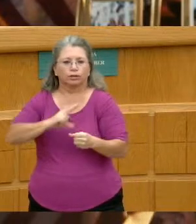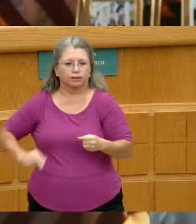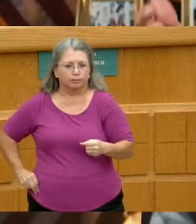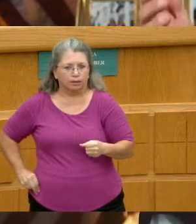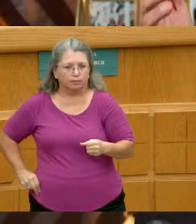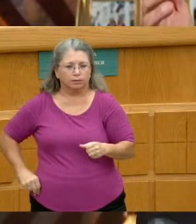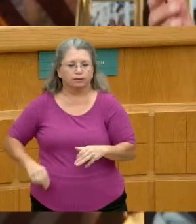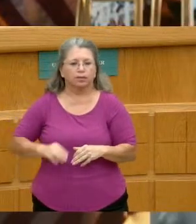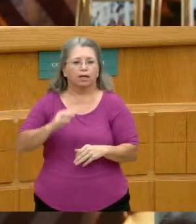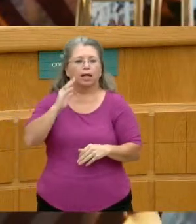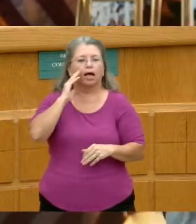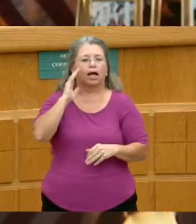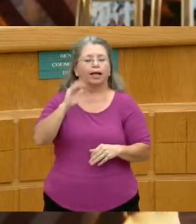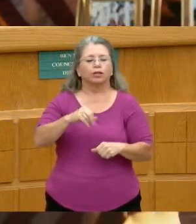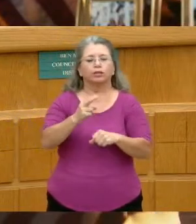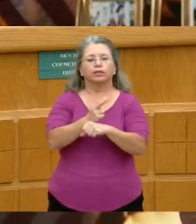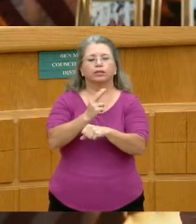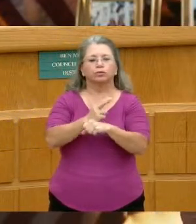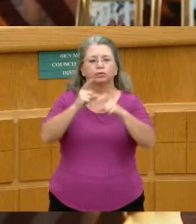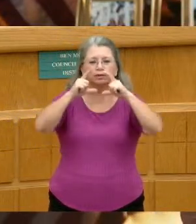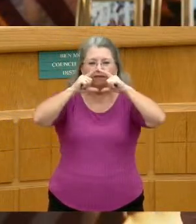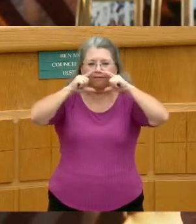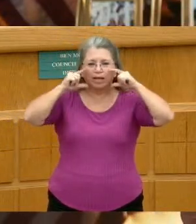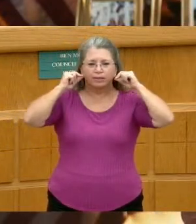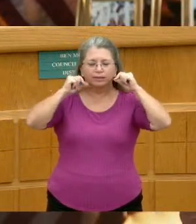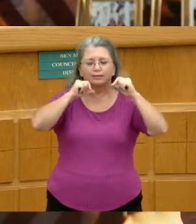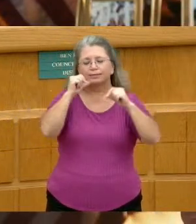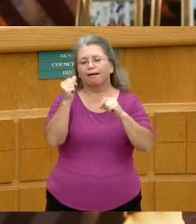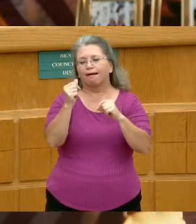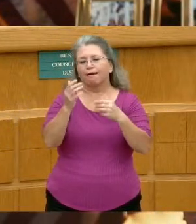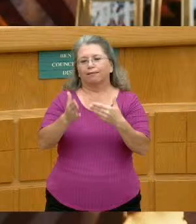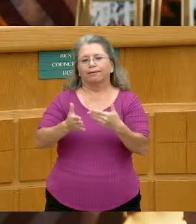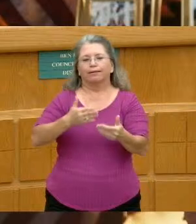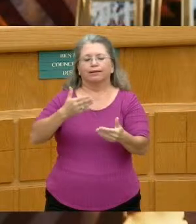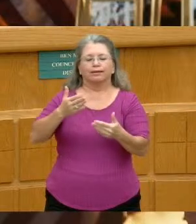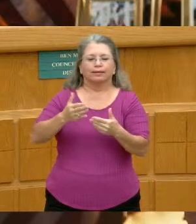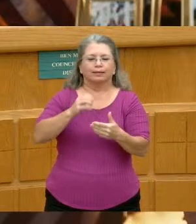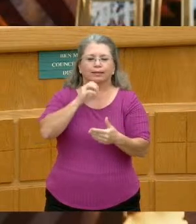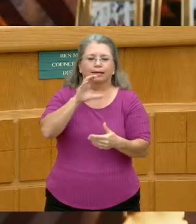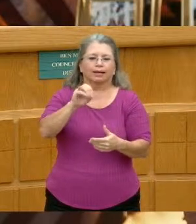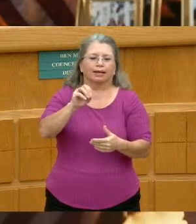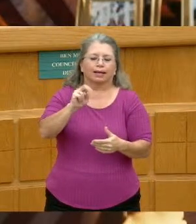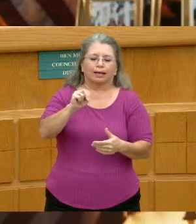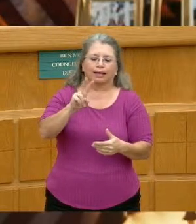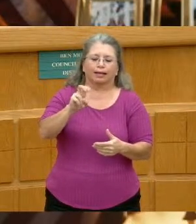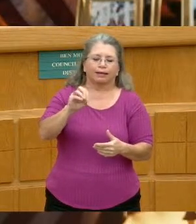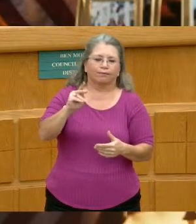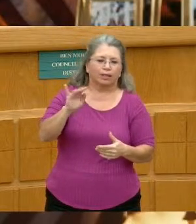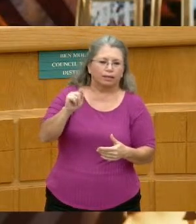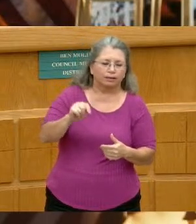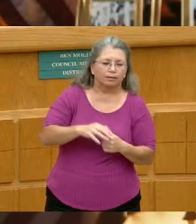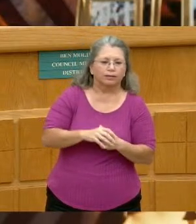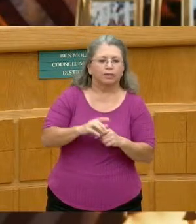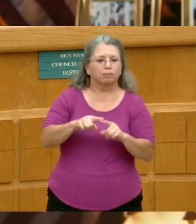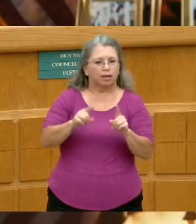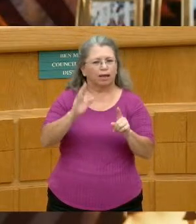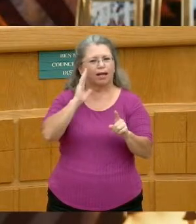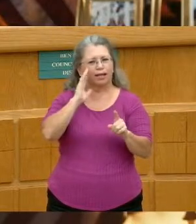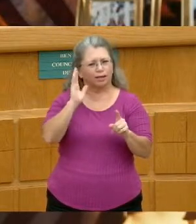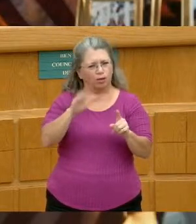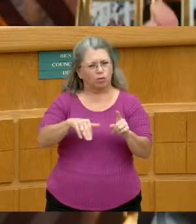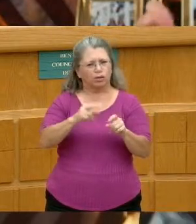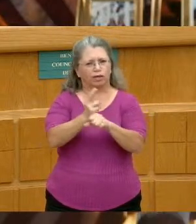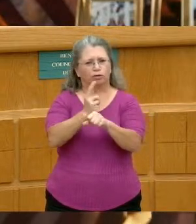covering is not the convenient thing to do, but I also know that wearing a face covering will help us to